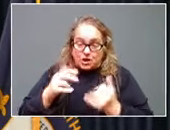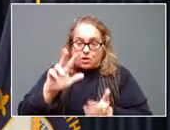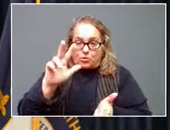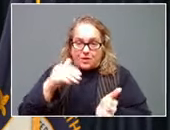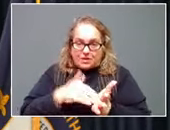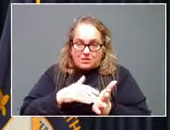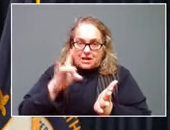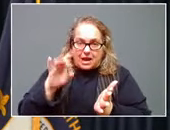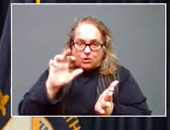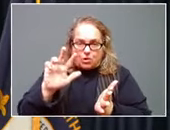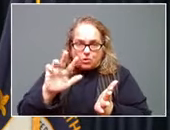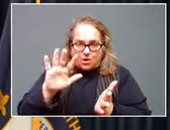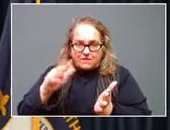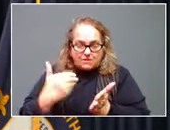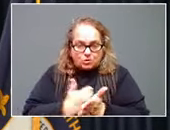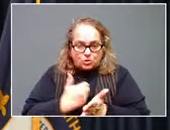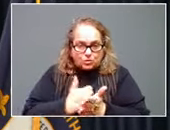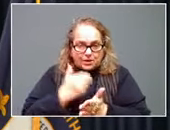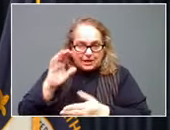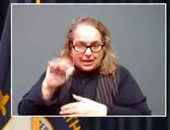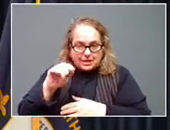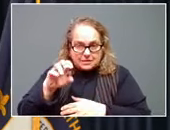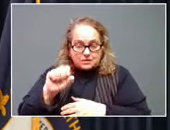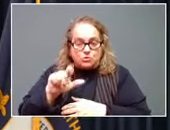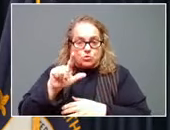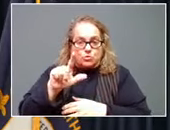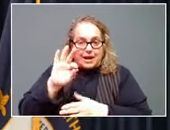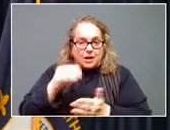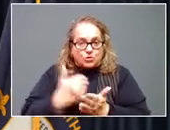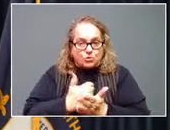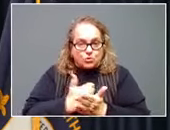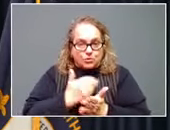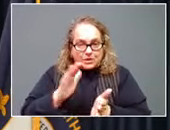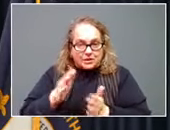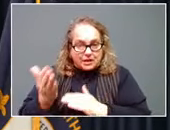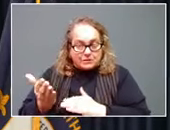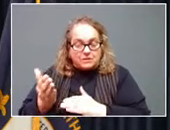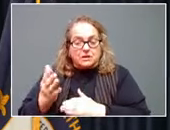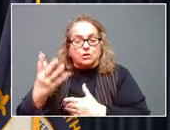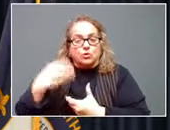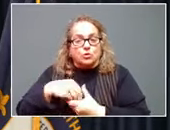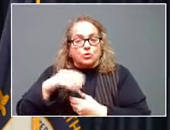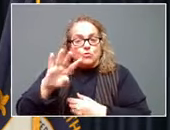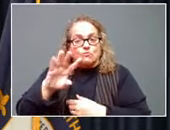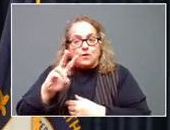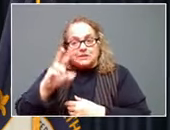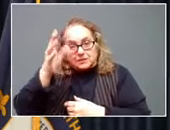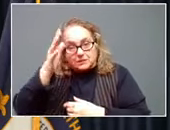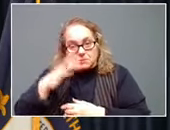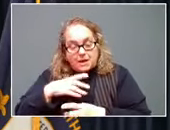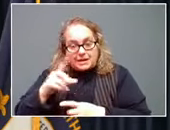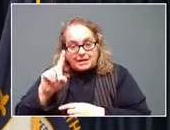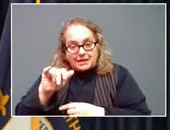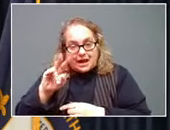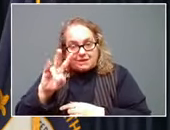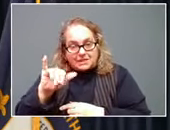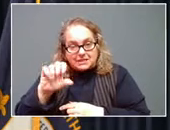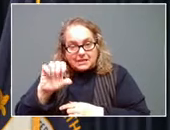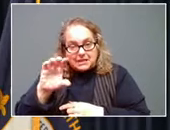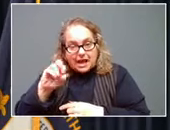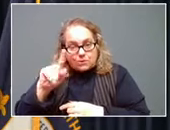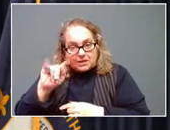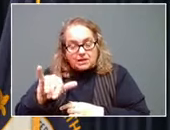3,835 new cases, 29 new deaths, including a 46-year-old man in Davis County and 47-year-old